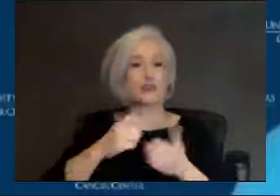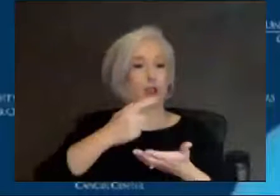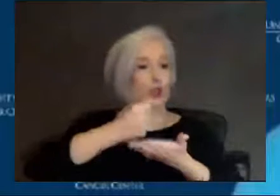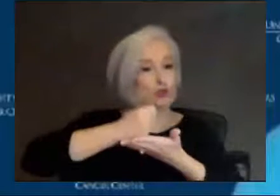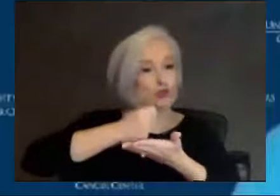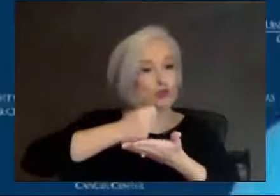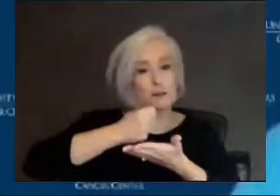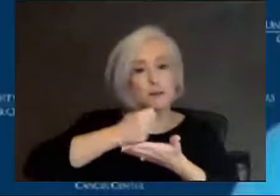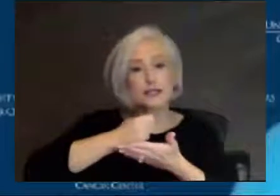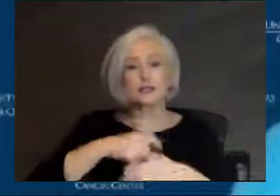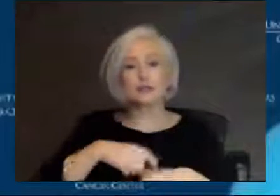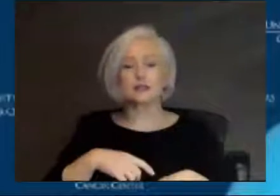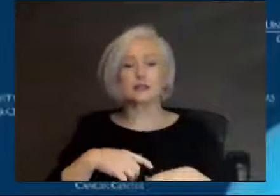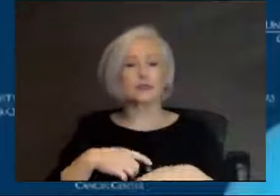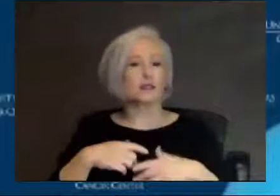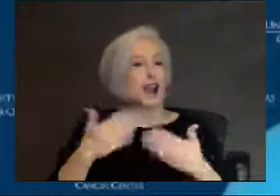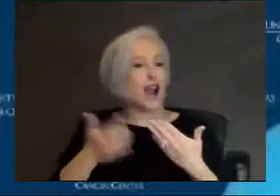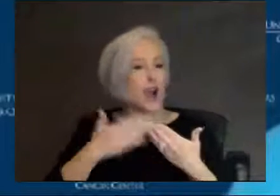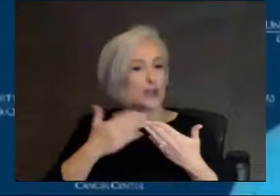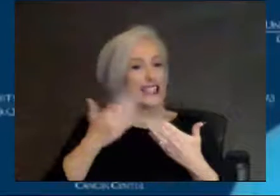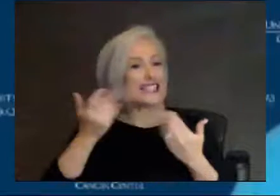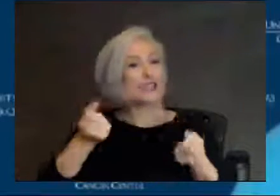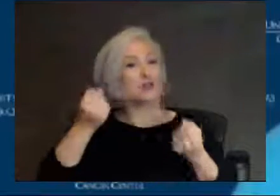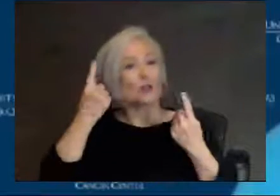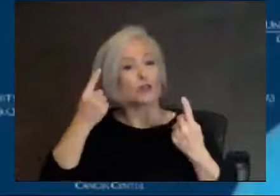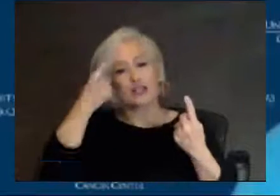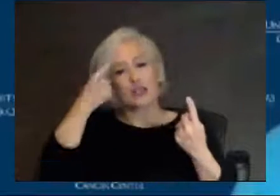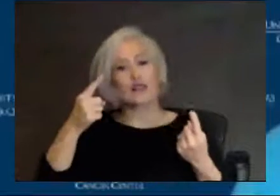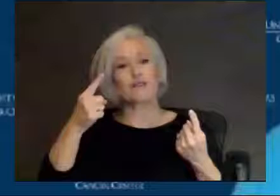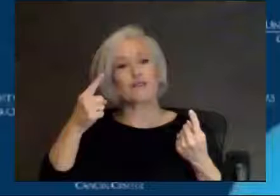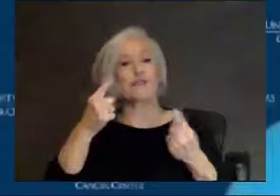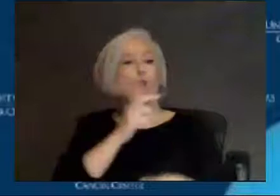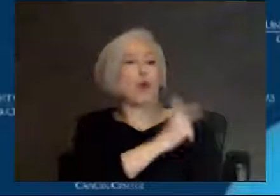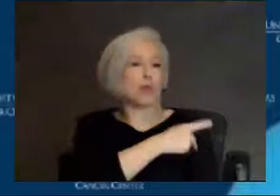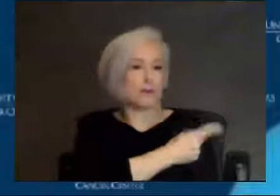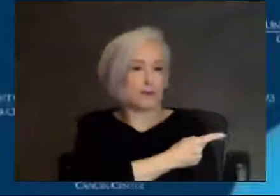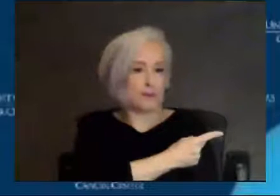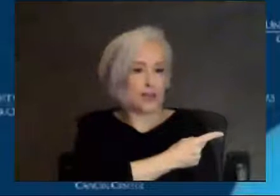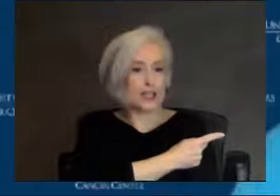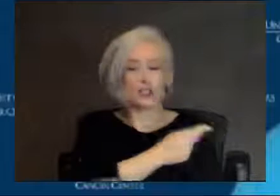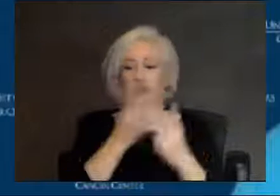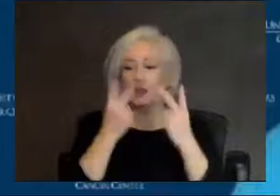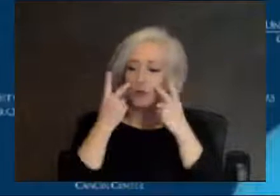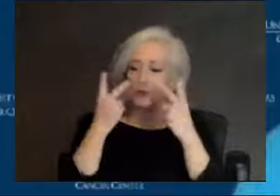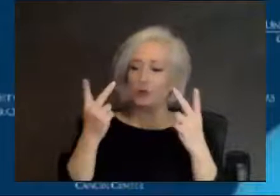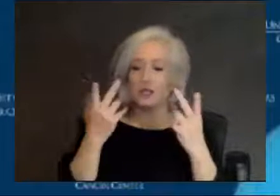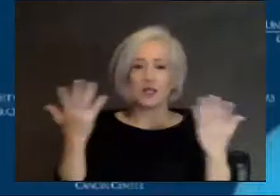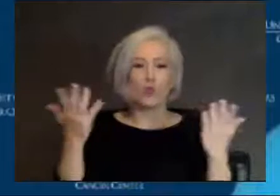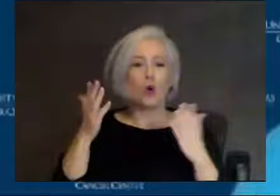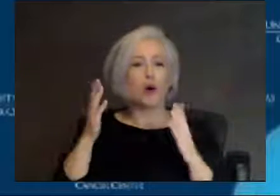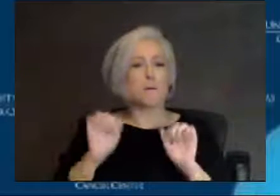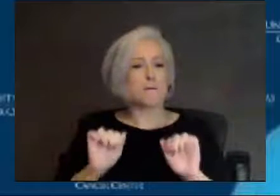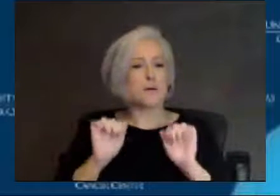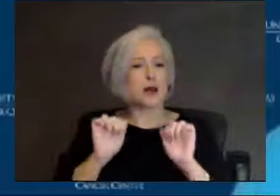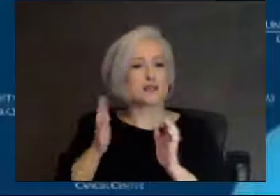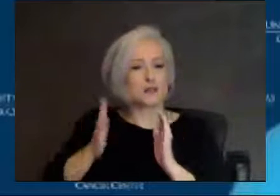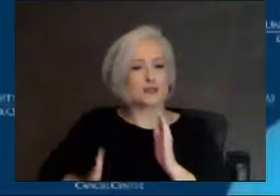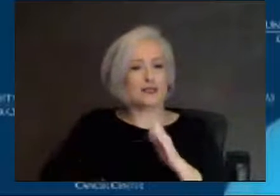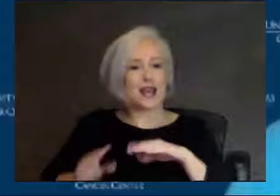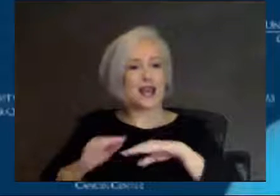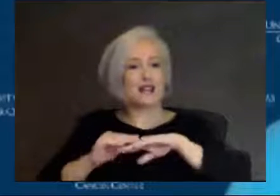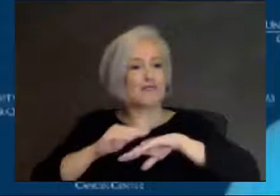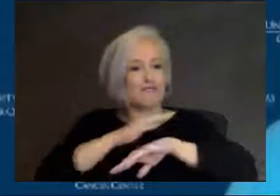to understand, very clear, bring out all of the side effects that might happen in an intervention or a